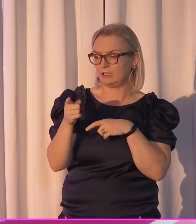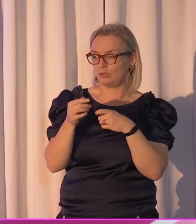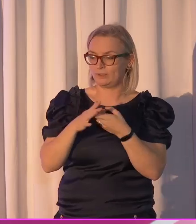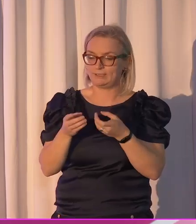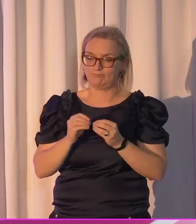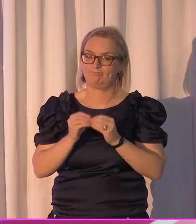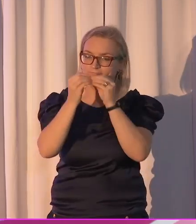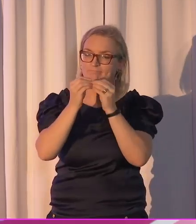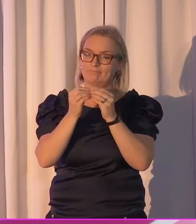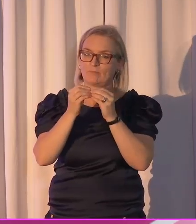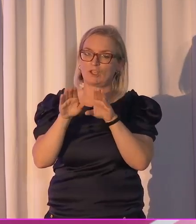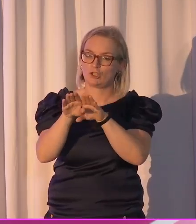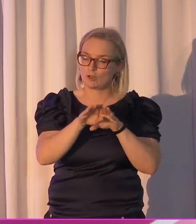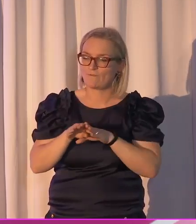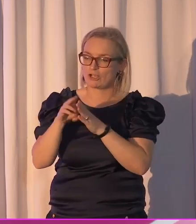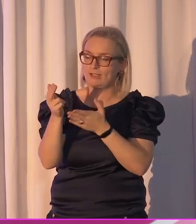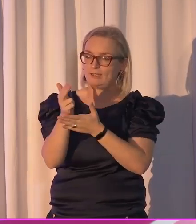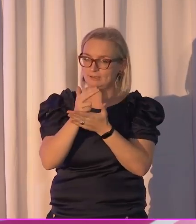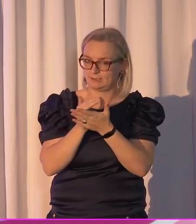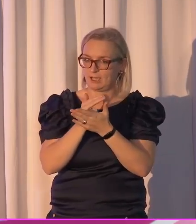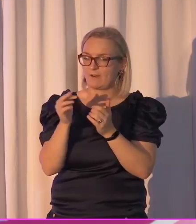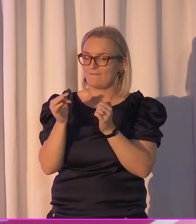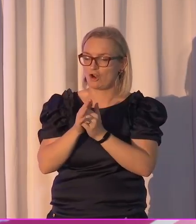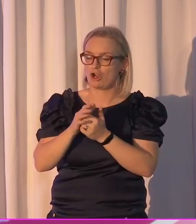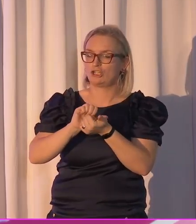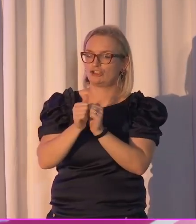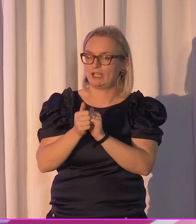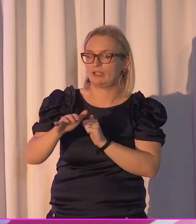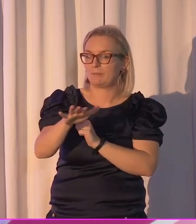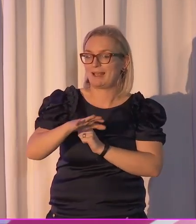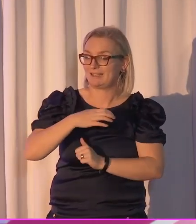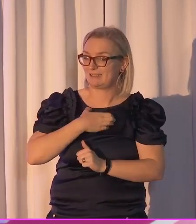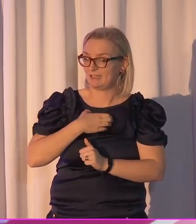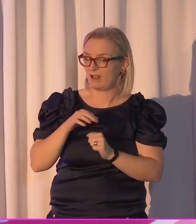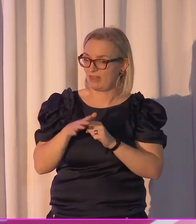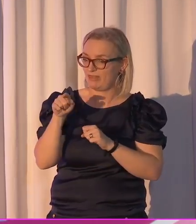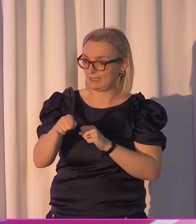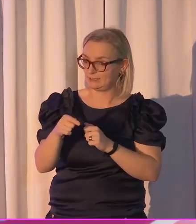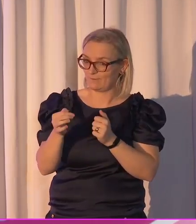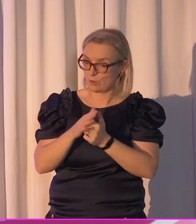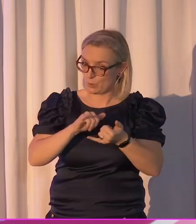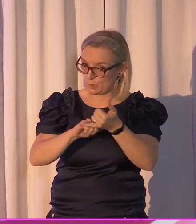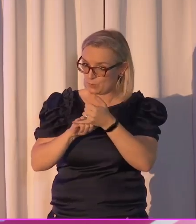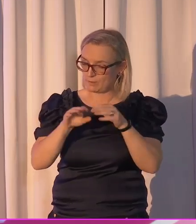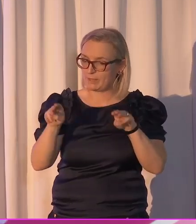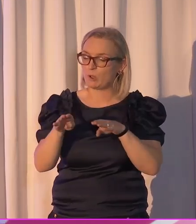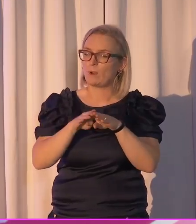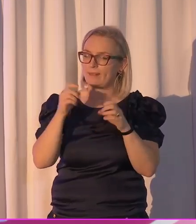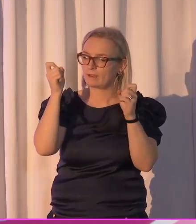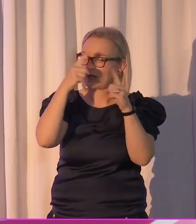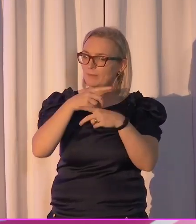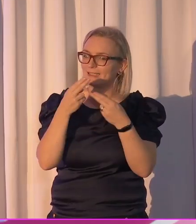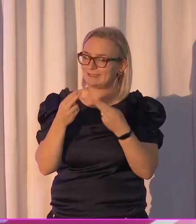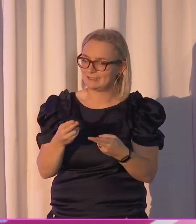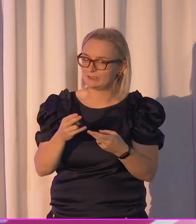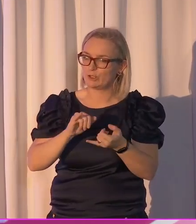design guidelines for changing places toilets, facilities which are crucial for people with complex needs, attending or participating